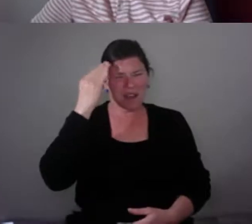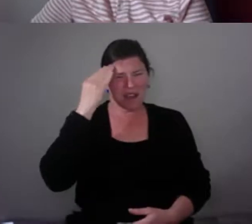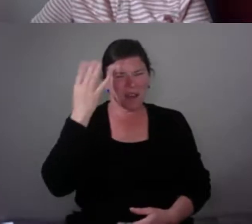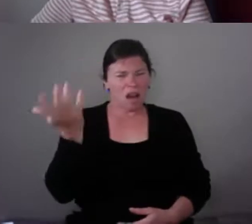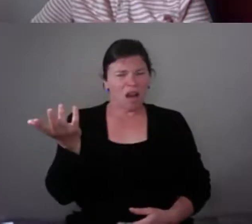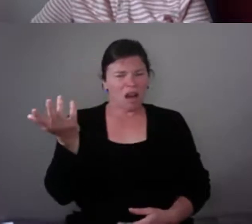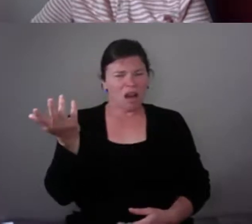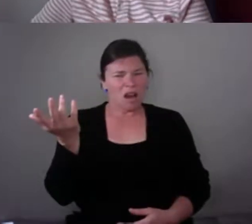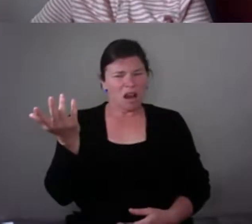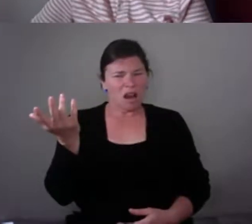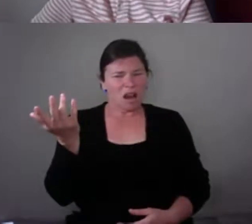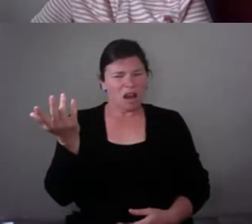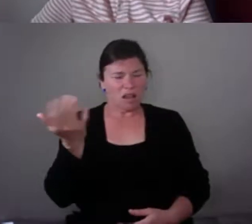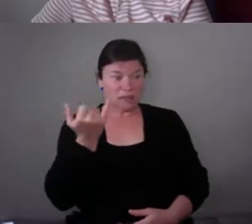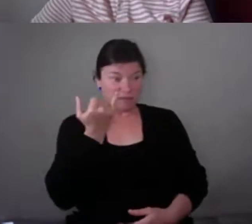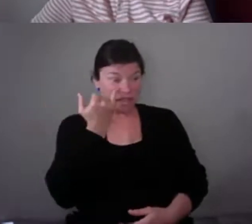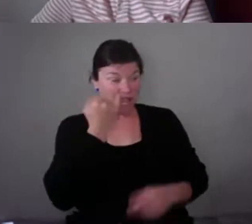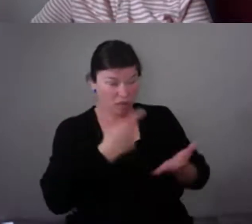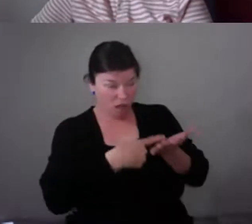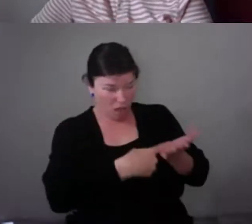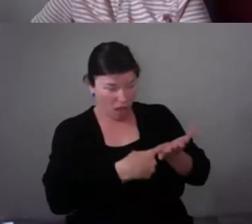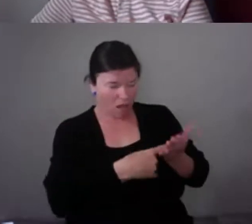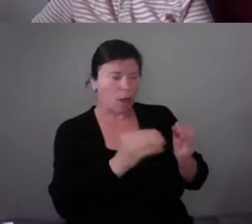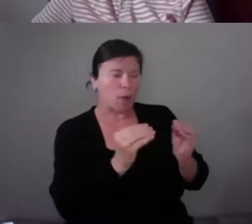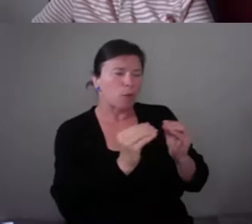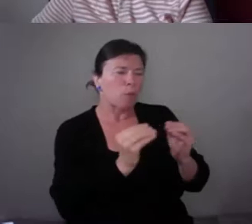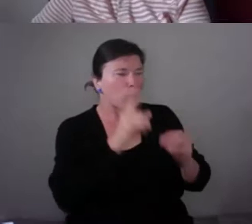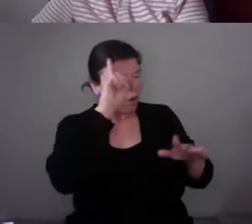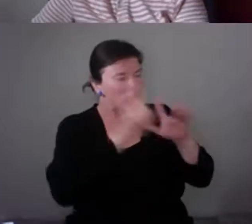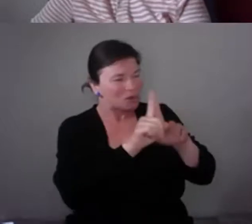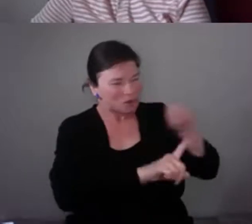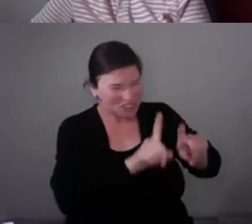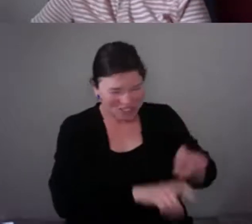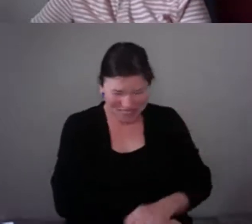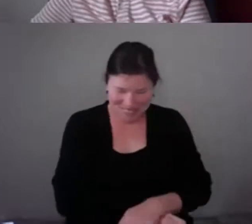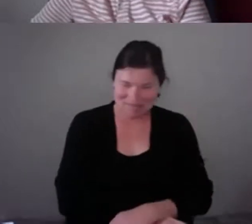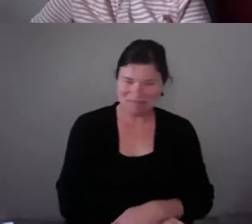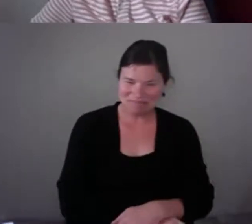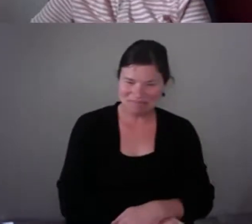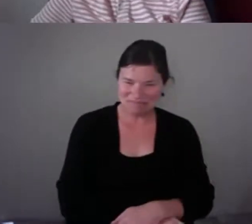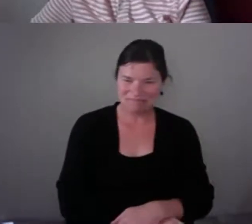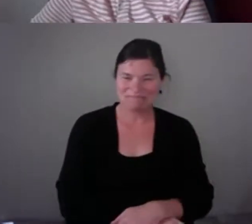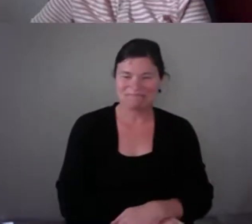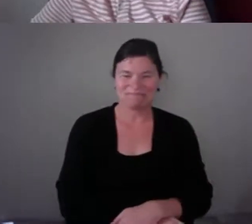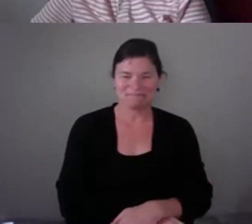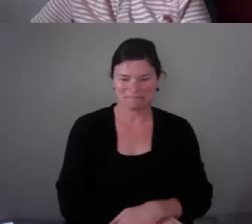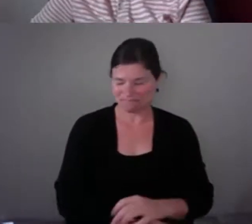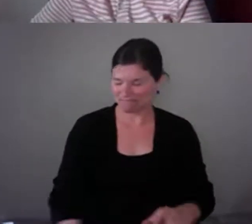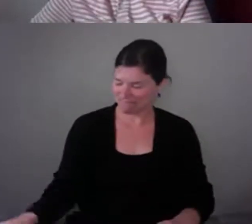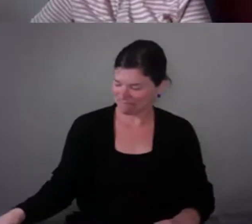that the more we talk, the more questions I have. So let's see if they've got some questions we can talk about.